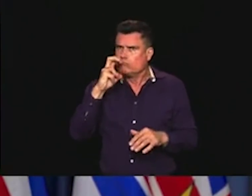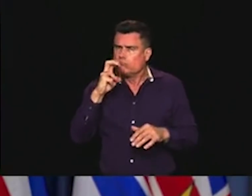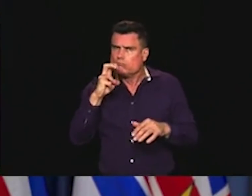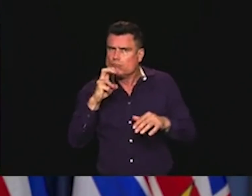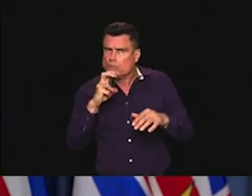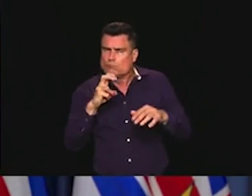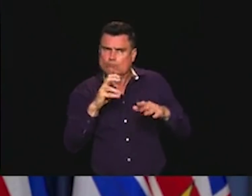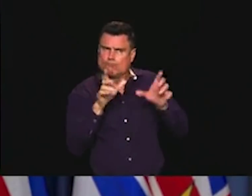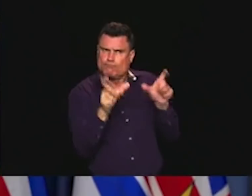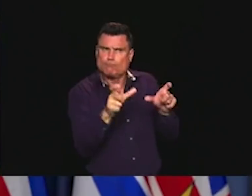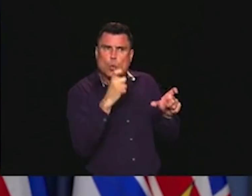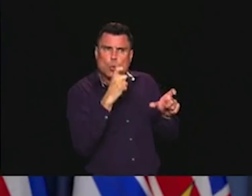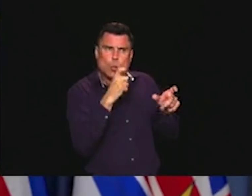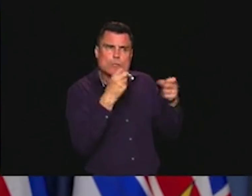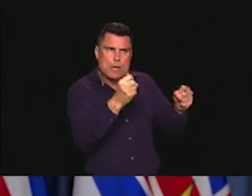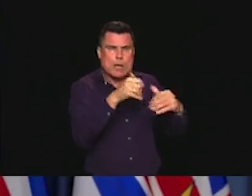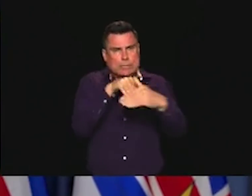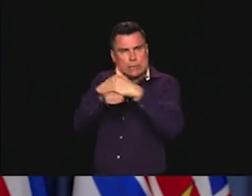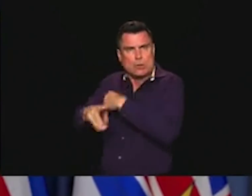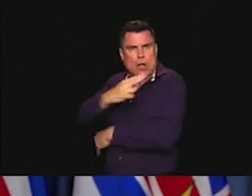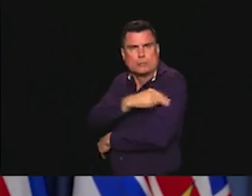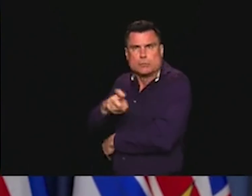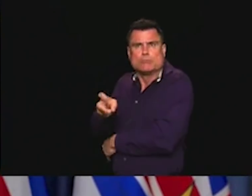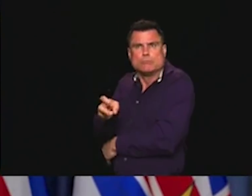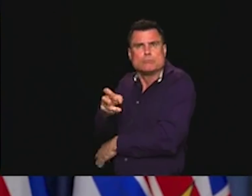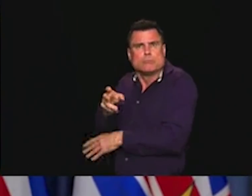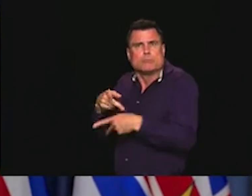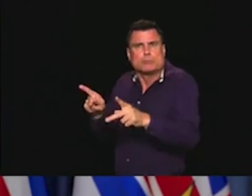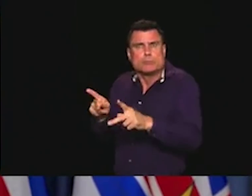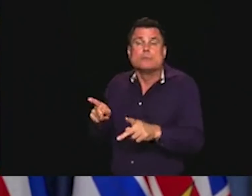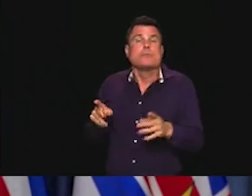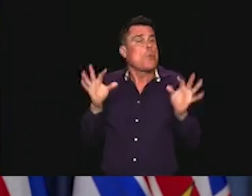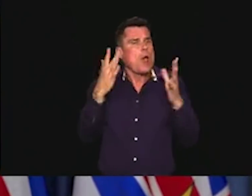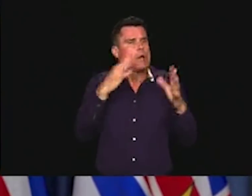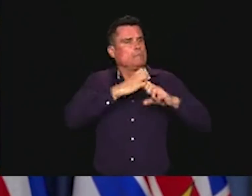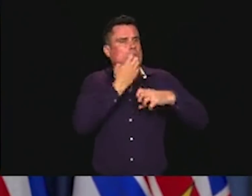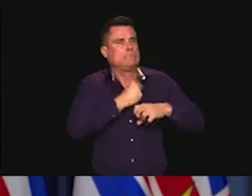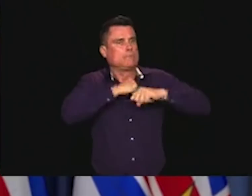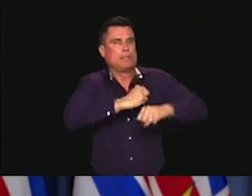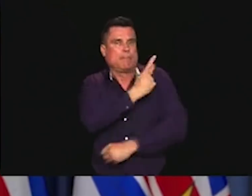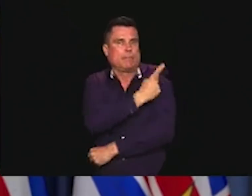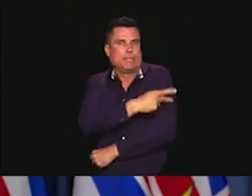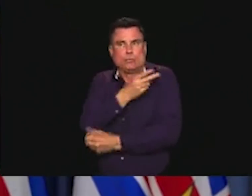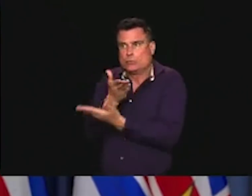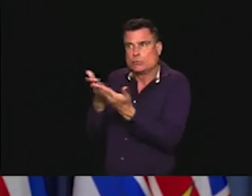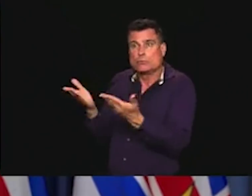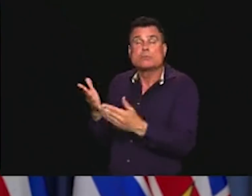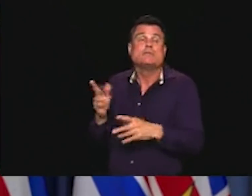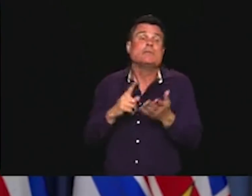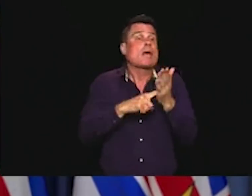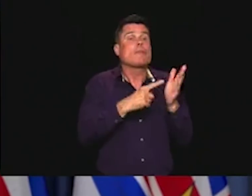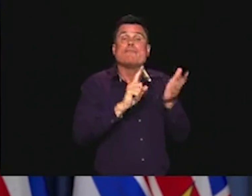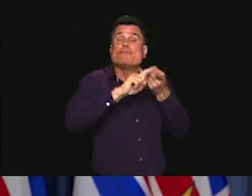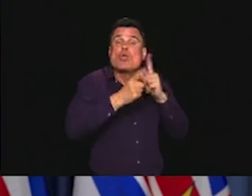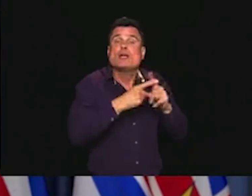And that's, of course, often a concern in the healthcare system for people with disabilities. We have, as everyone knows, a policy